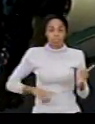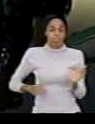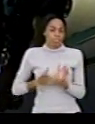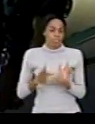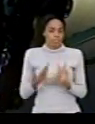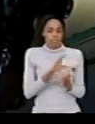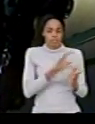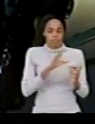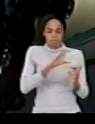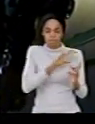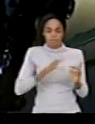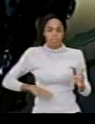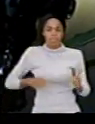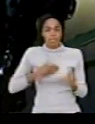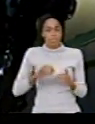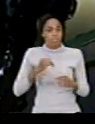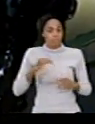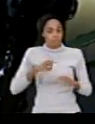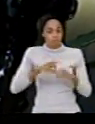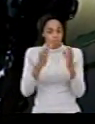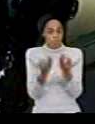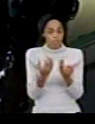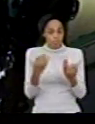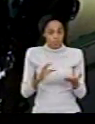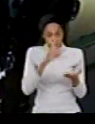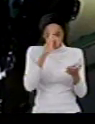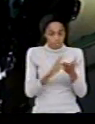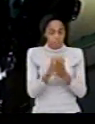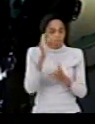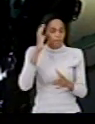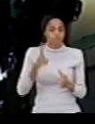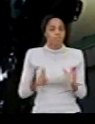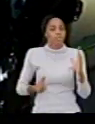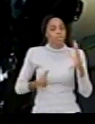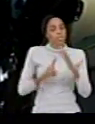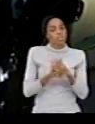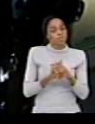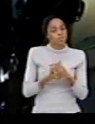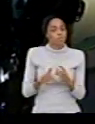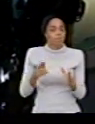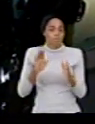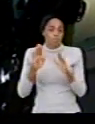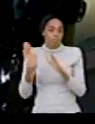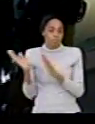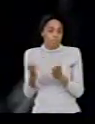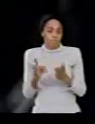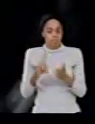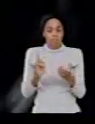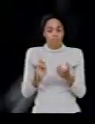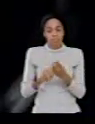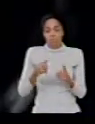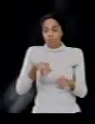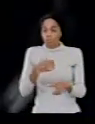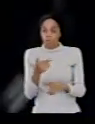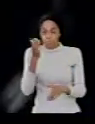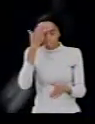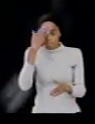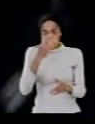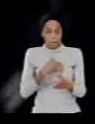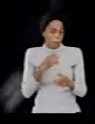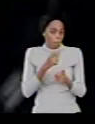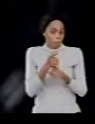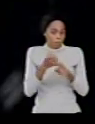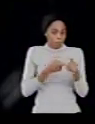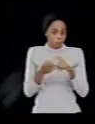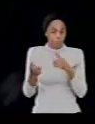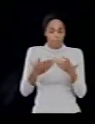believers will expose them to the public knowing. Now they have believed on the Lord and persecution may come. That's why